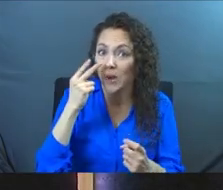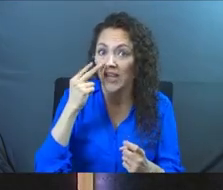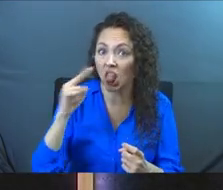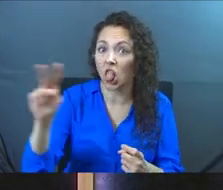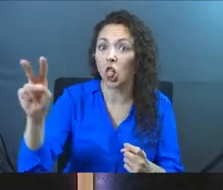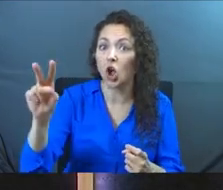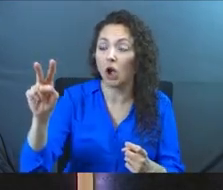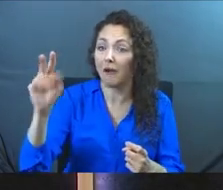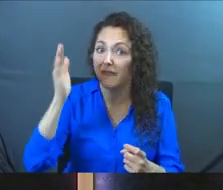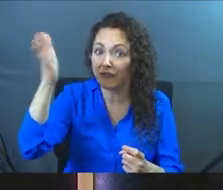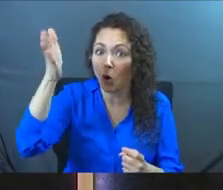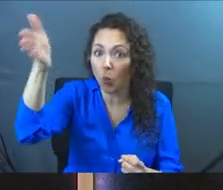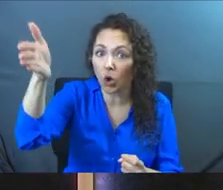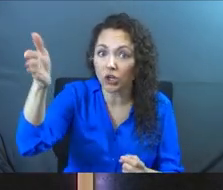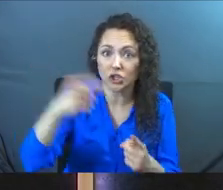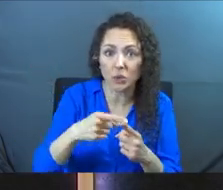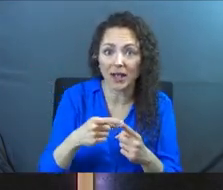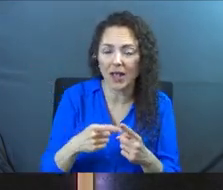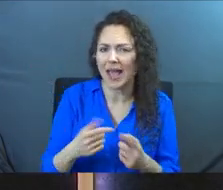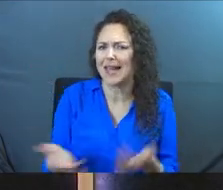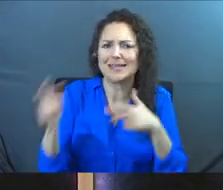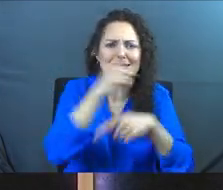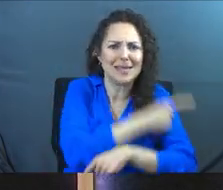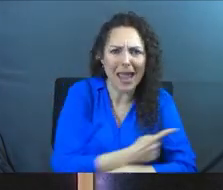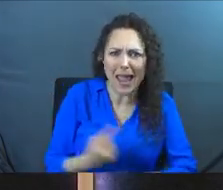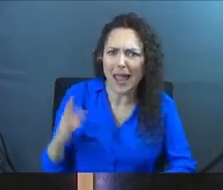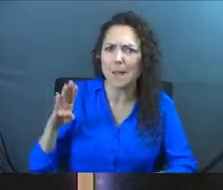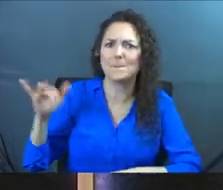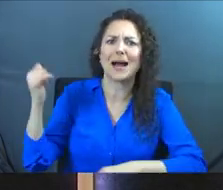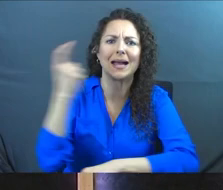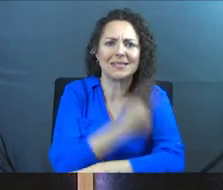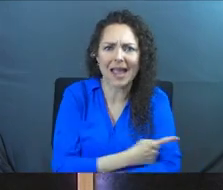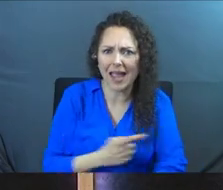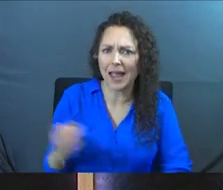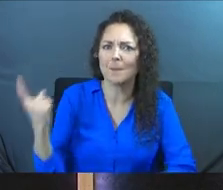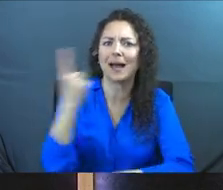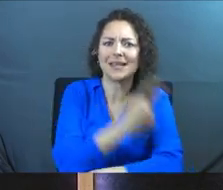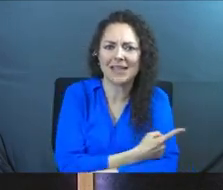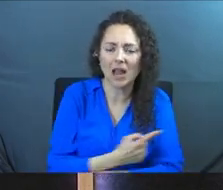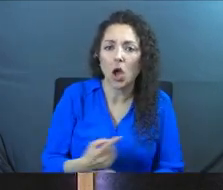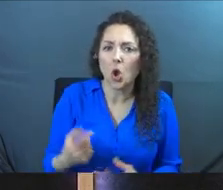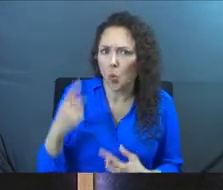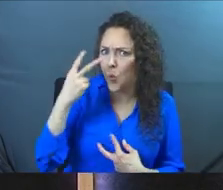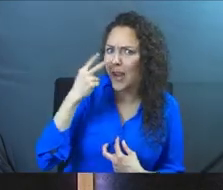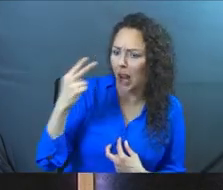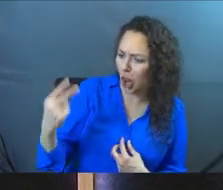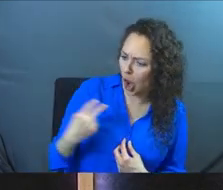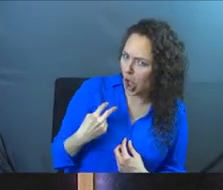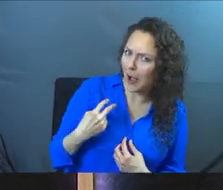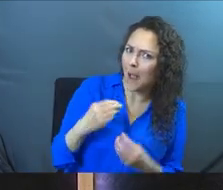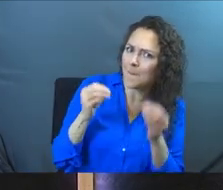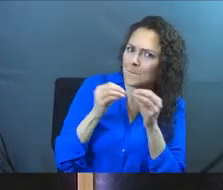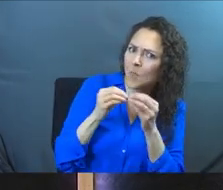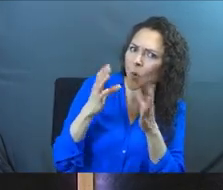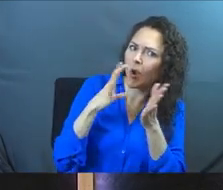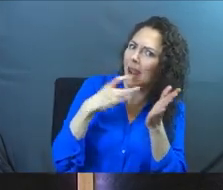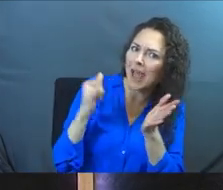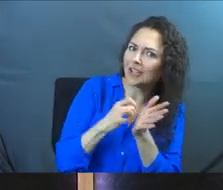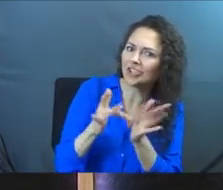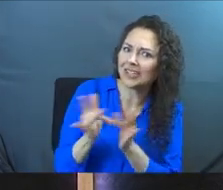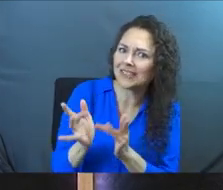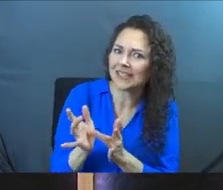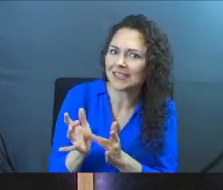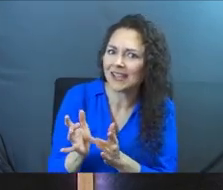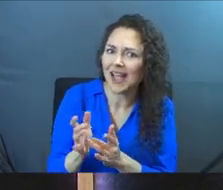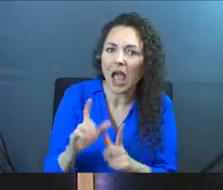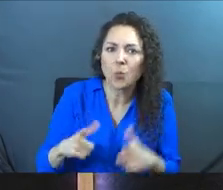Jesus has started in our hearts, and day by day we're looking more and more like him. And we're living more and more like him in his kingdom. And he is